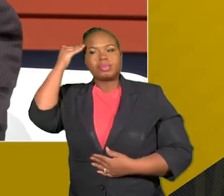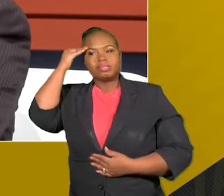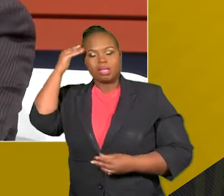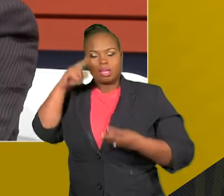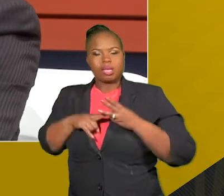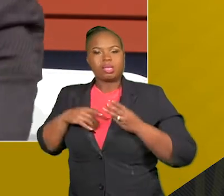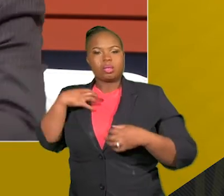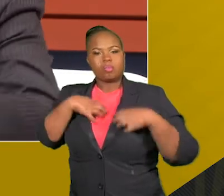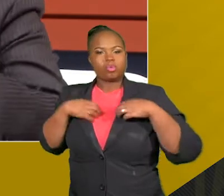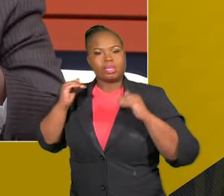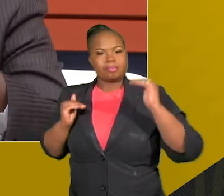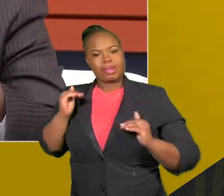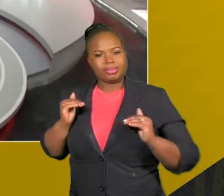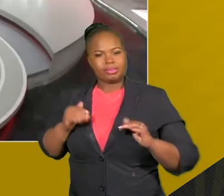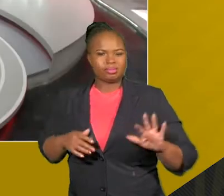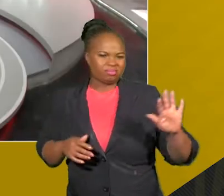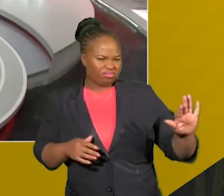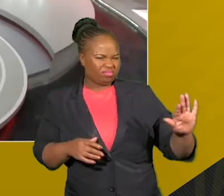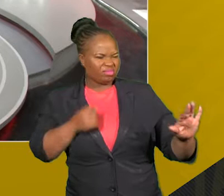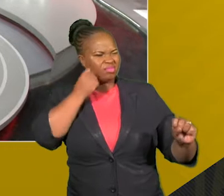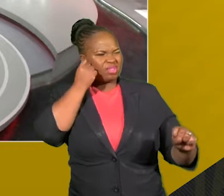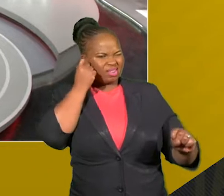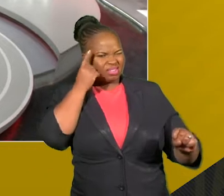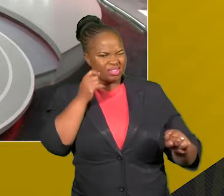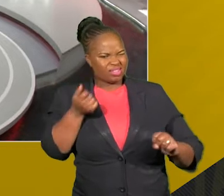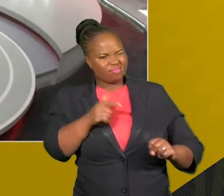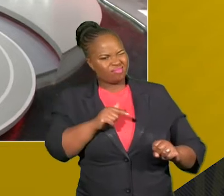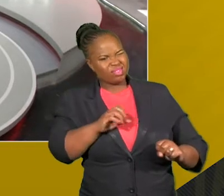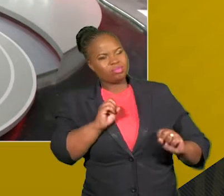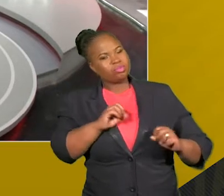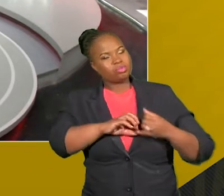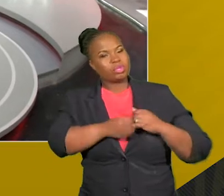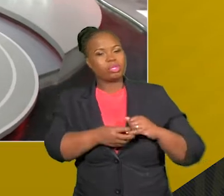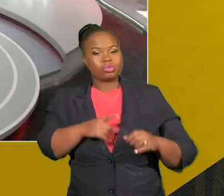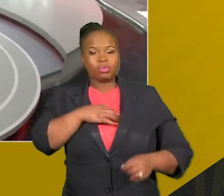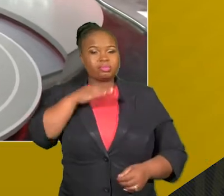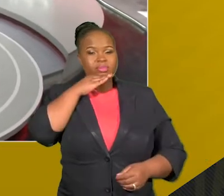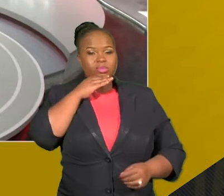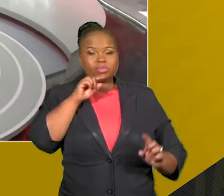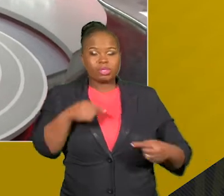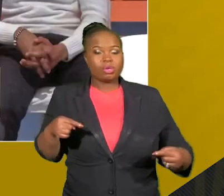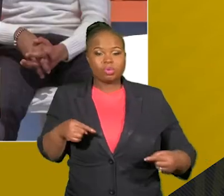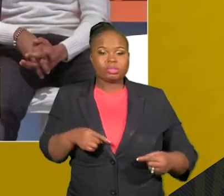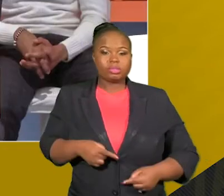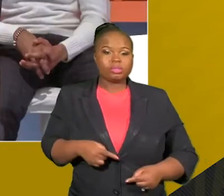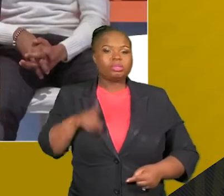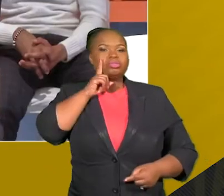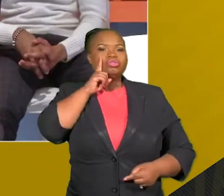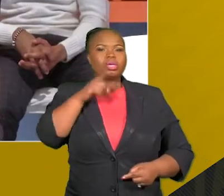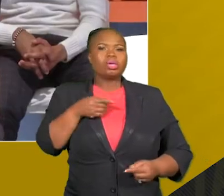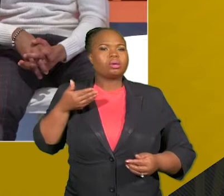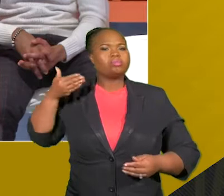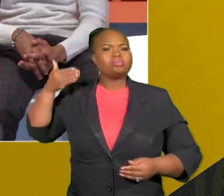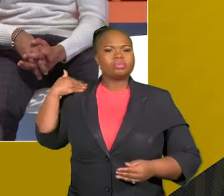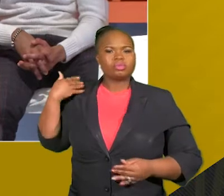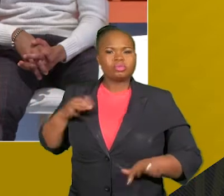emotional balance. I'm trying to get you on this one, because are you saying that we shouldn't actually look at the root cause of it? We